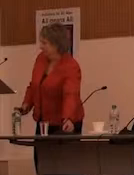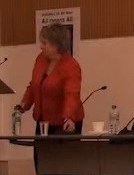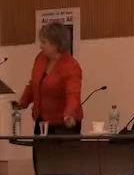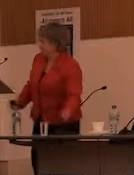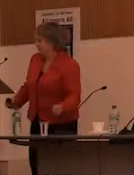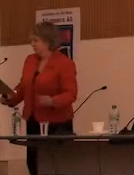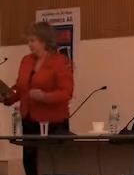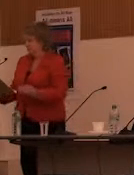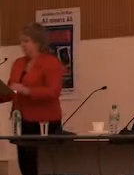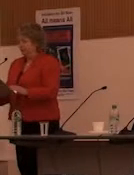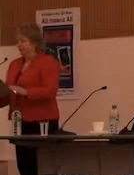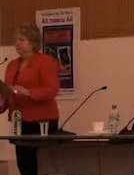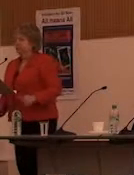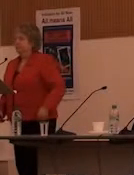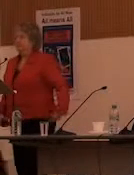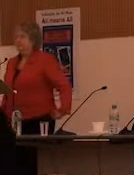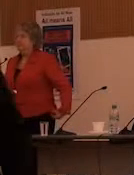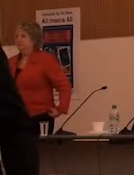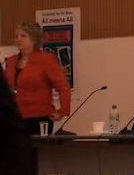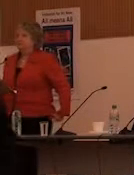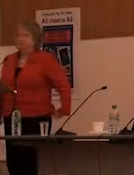many and varied in many